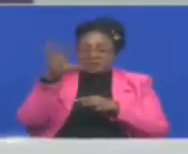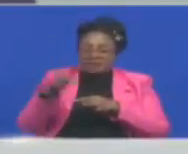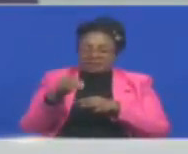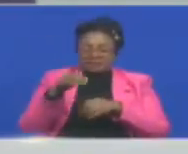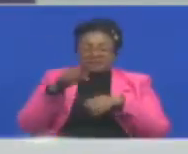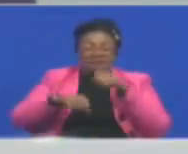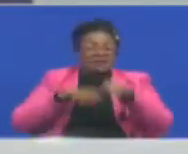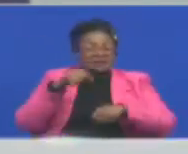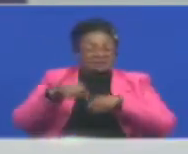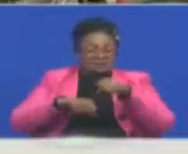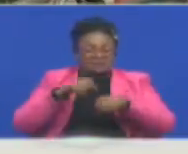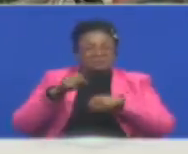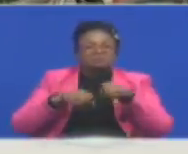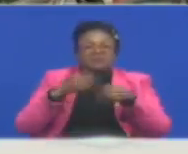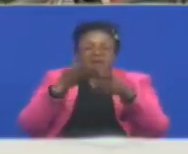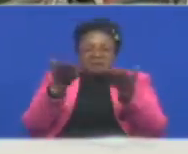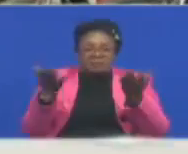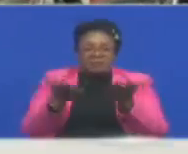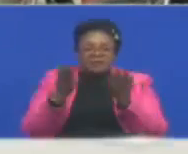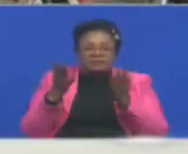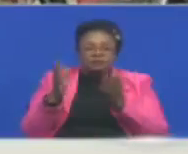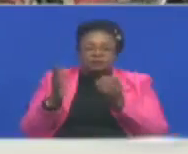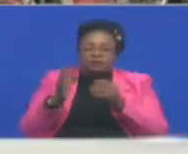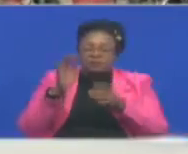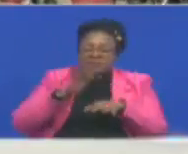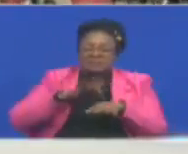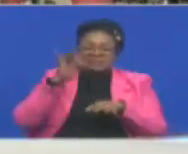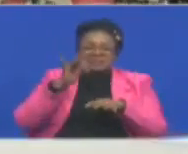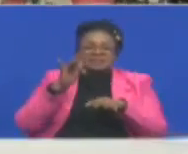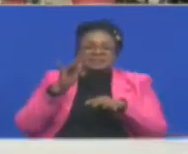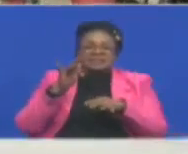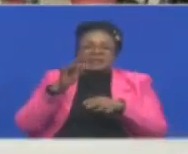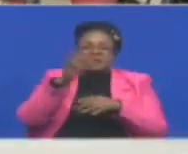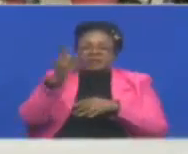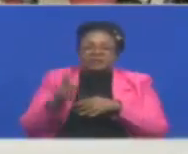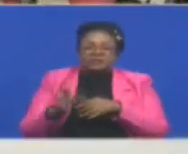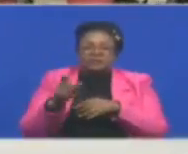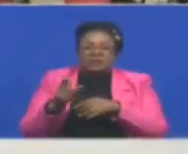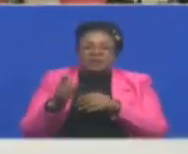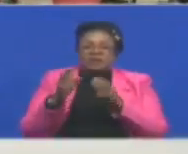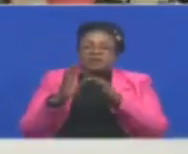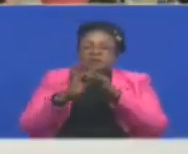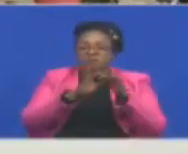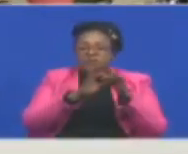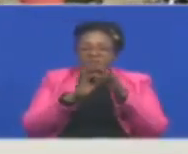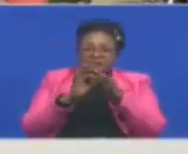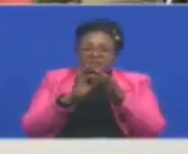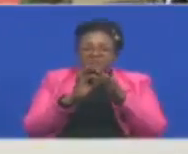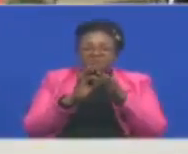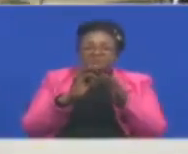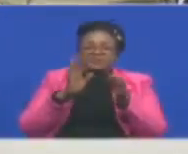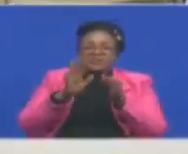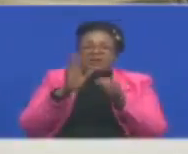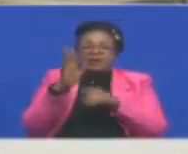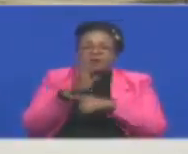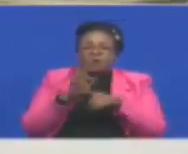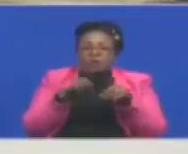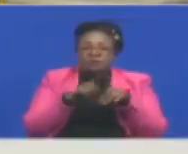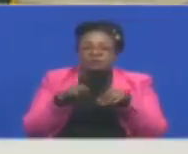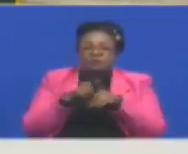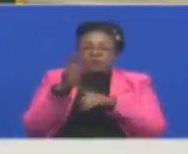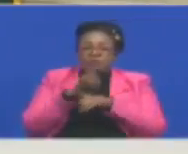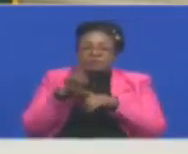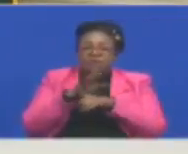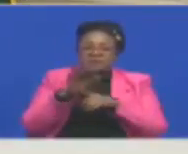enthusiasts are on a mission to sensitize the region on unity and integration in the sport. They are also using the opportunity to